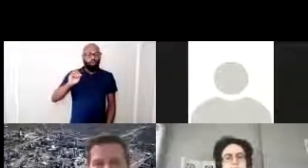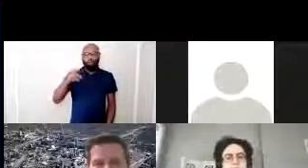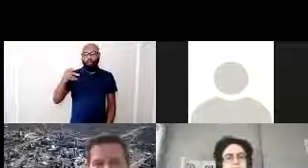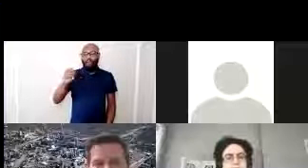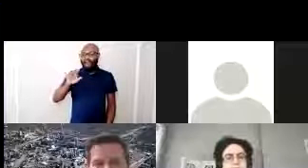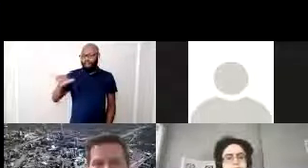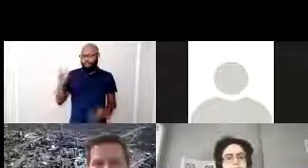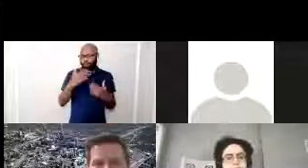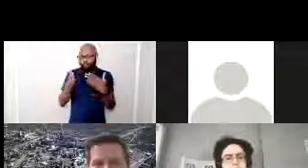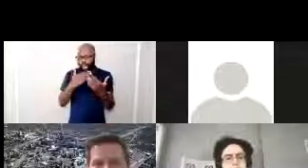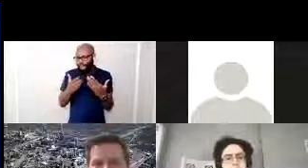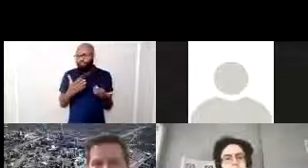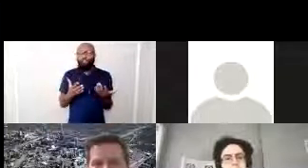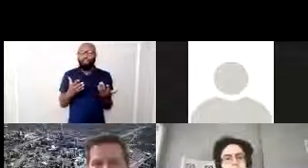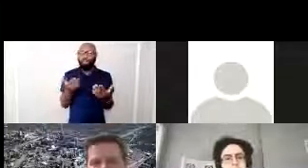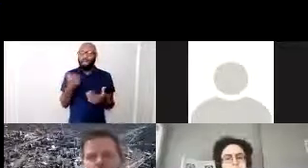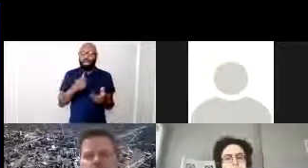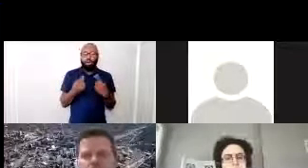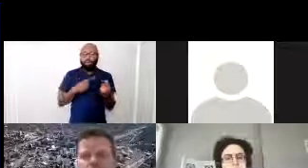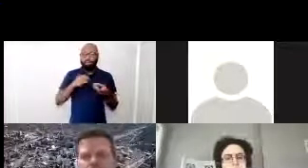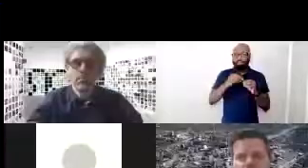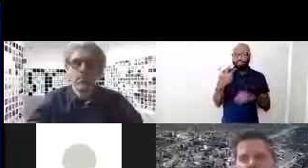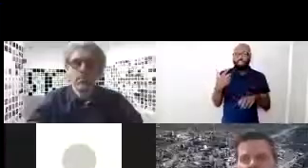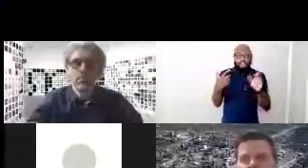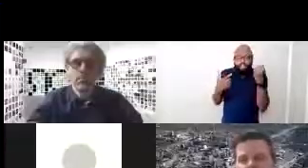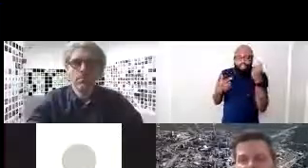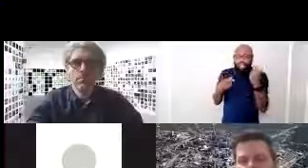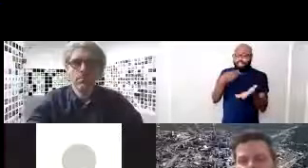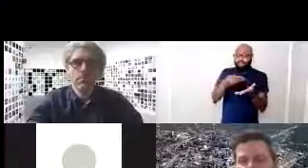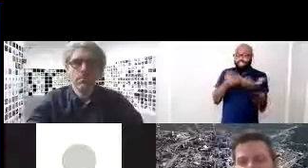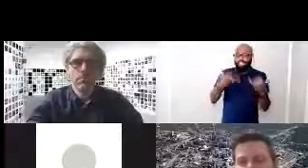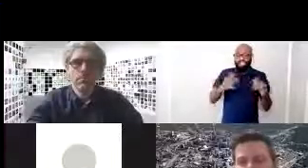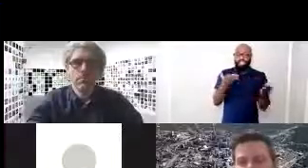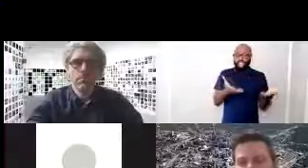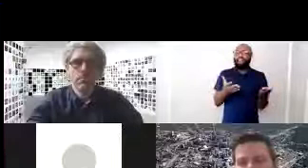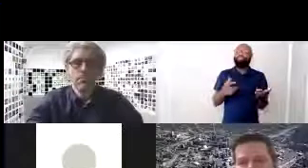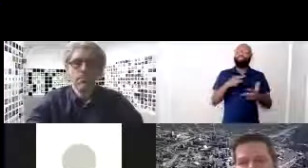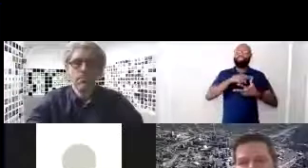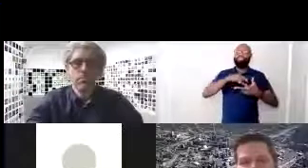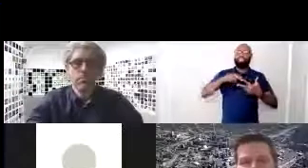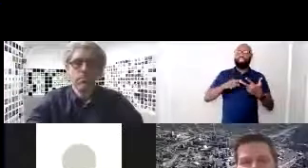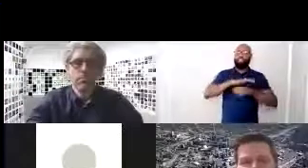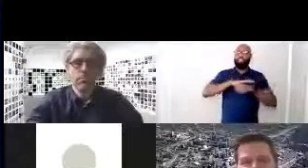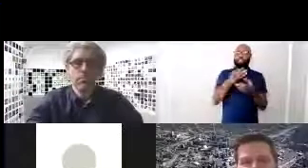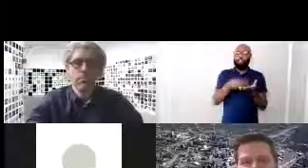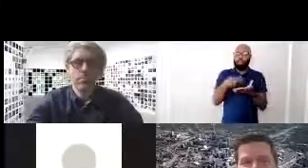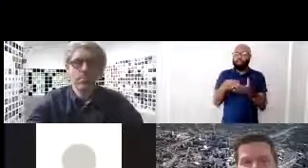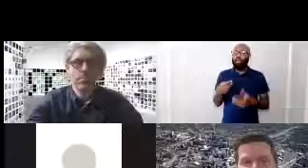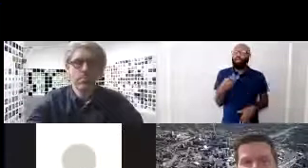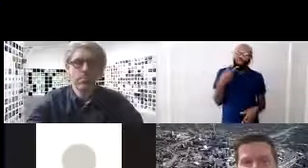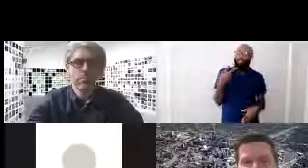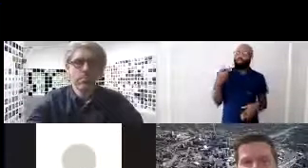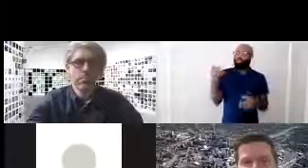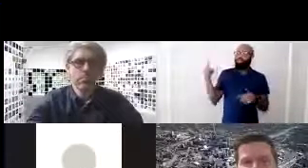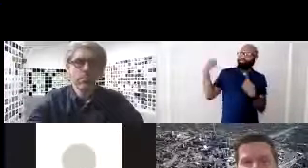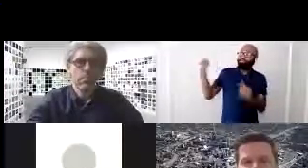Questions about area 3 and this, you know, these dollars are still here. So we really have 3 distinct pots of money, really, you know, 2 that are kind of pre-existing, 2